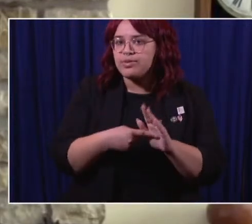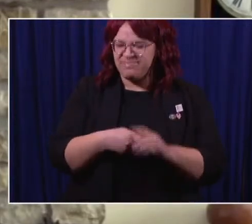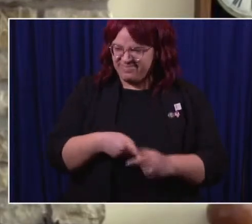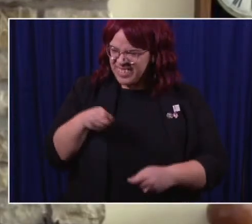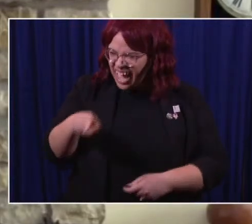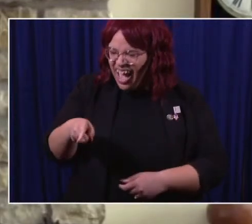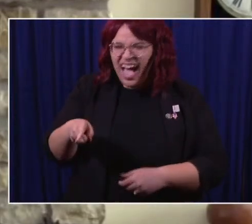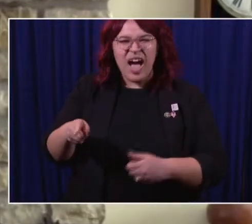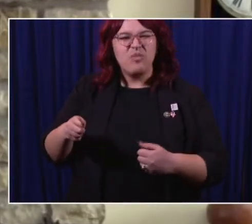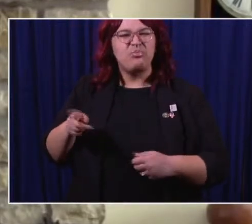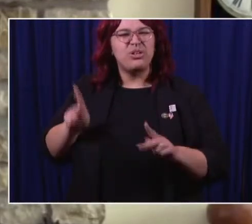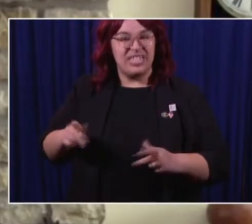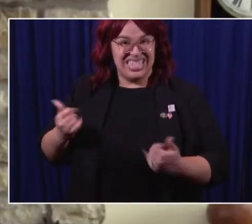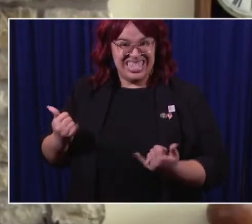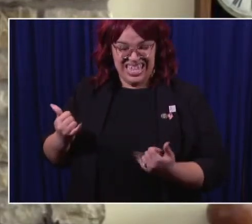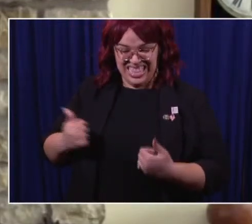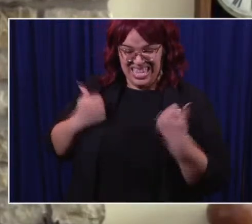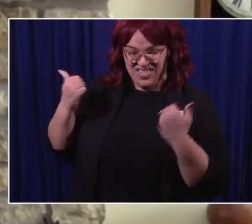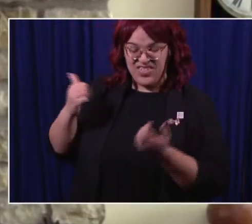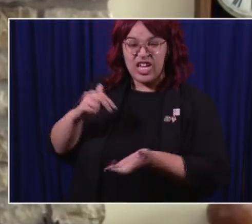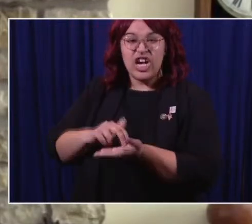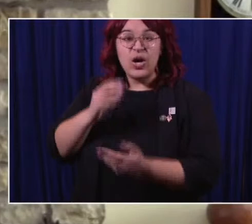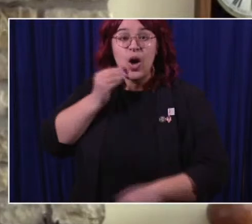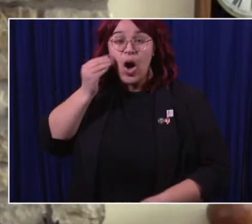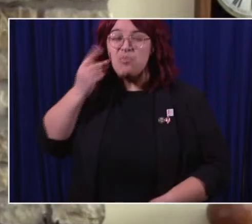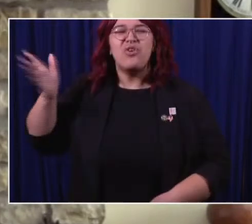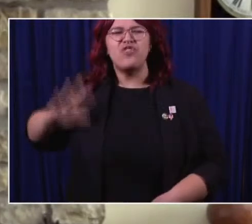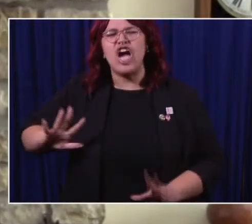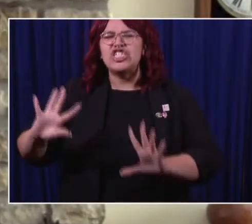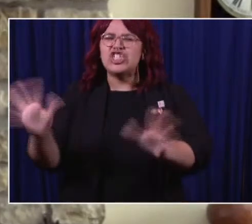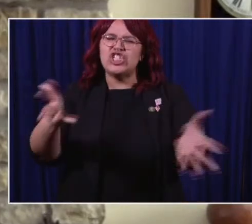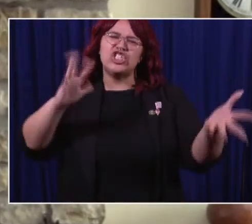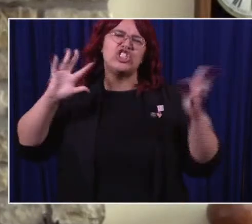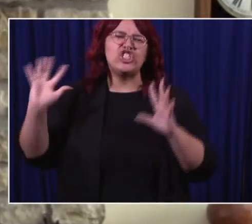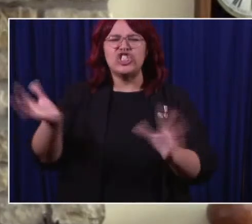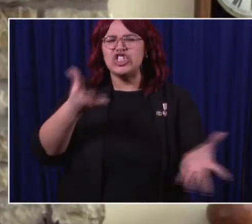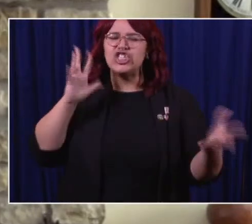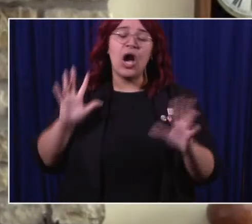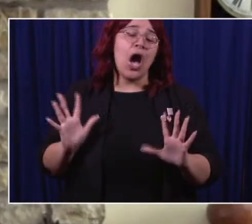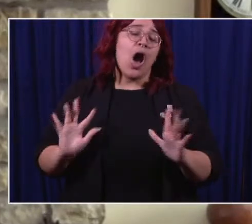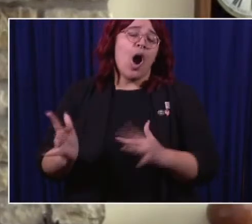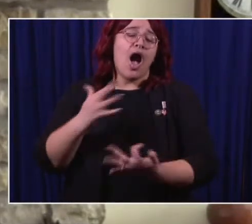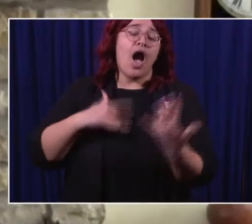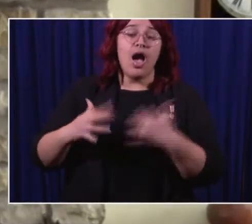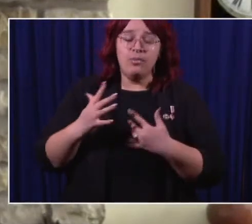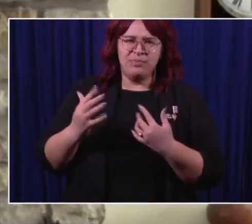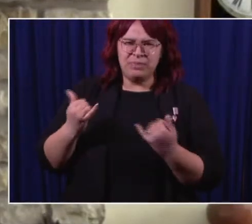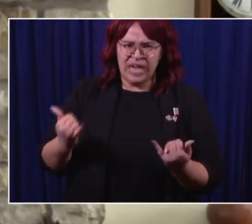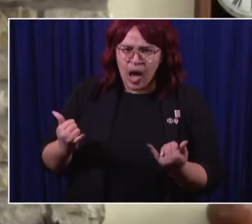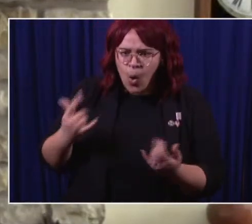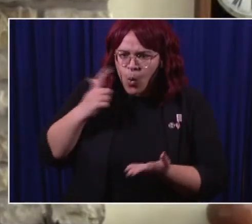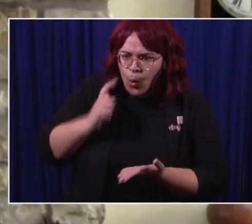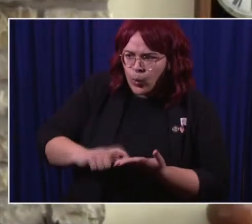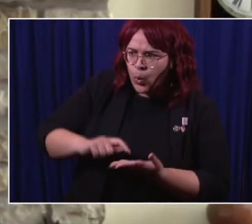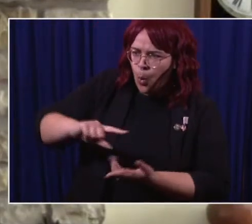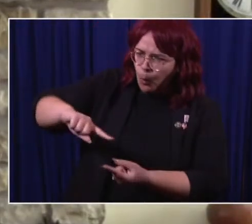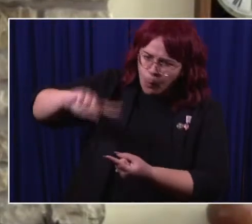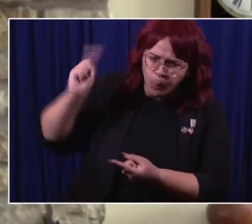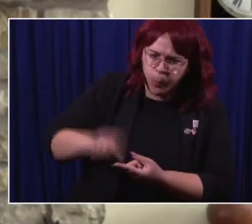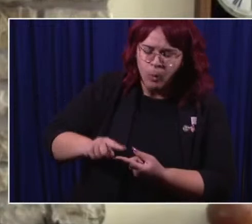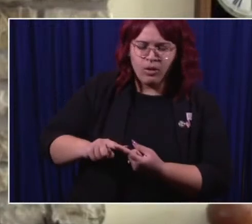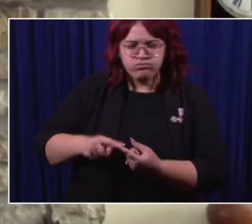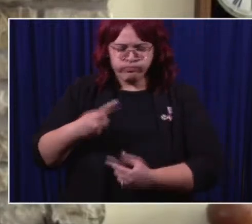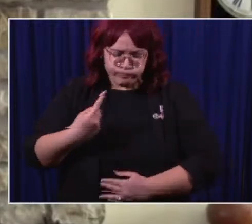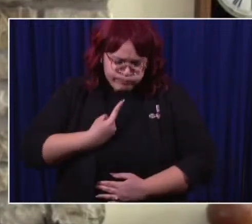experiencing emotional distress, seldom speaking, or crying more frequently when the resident had rarely cried